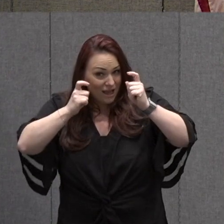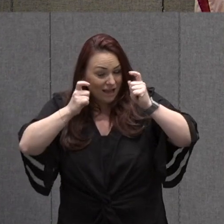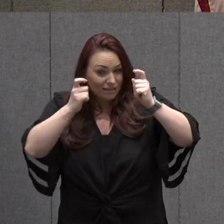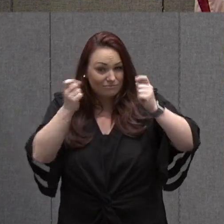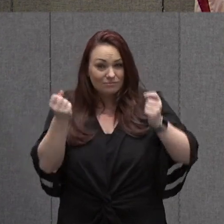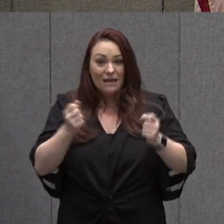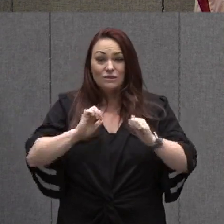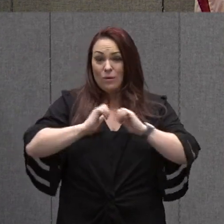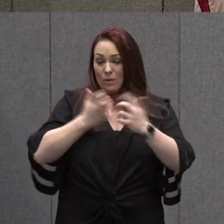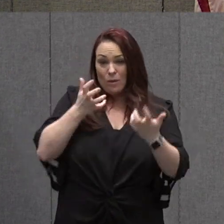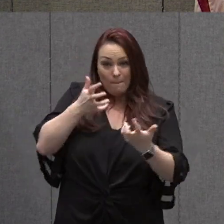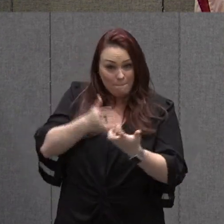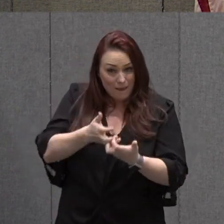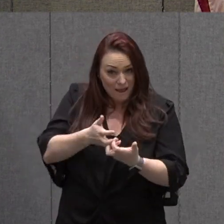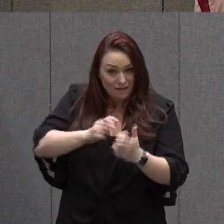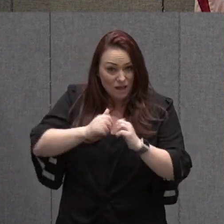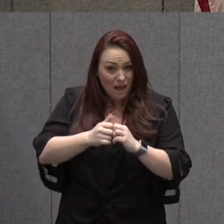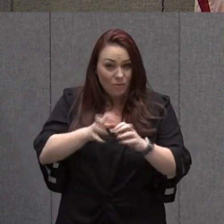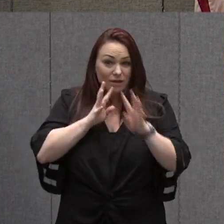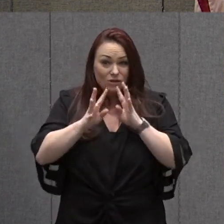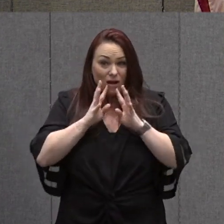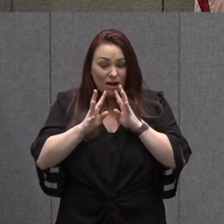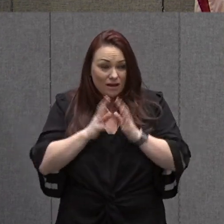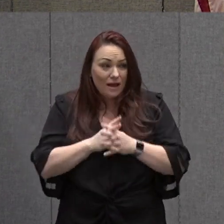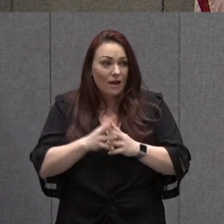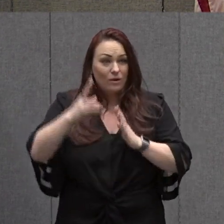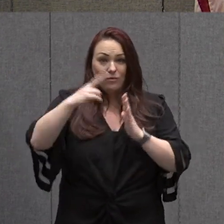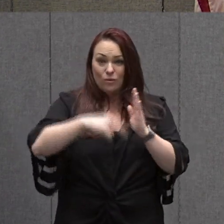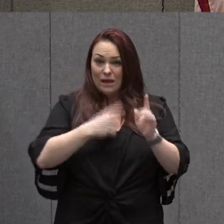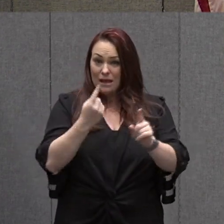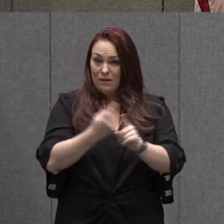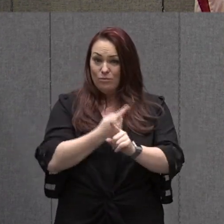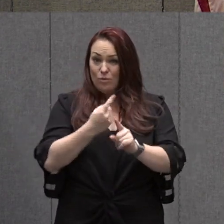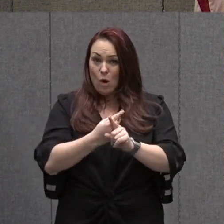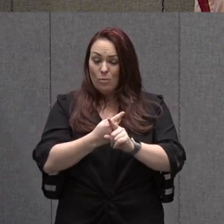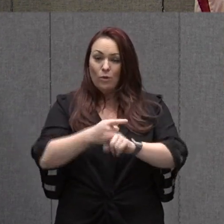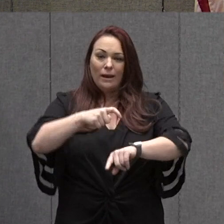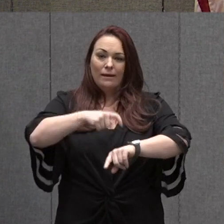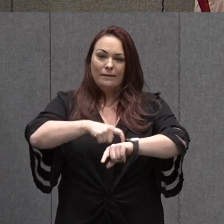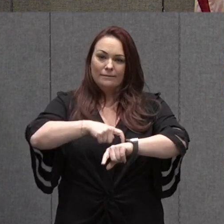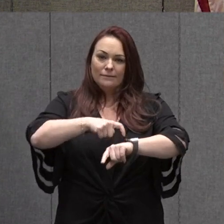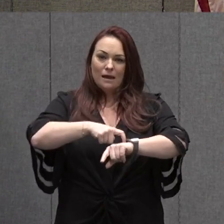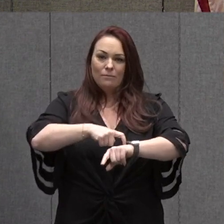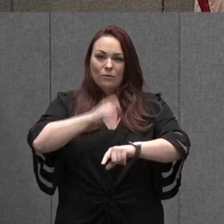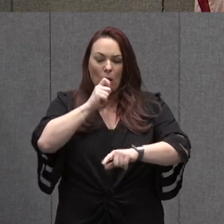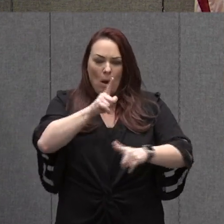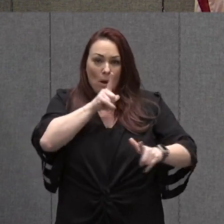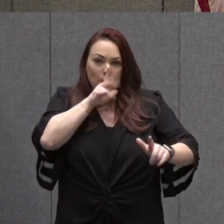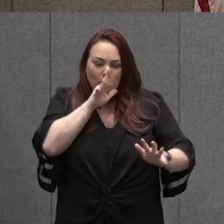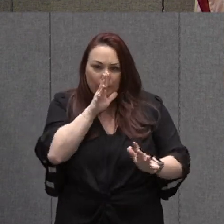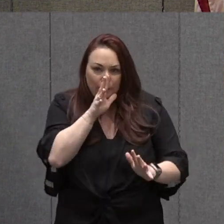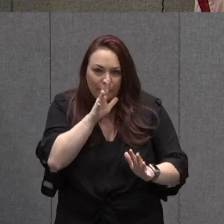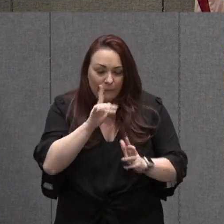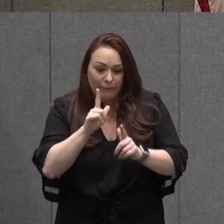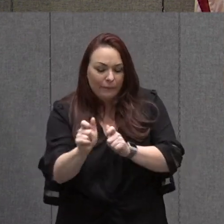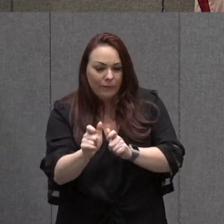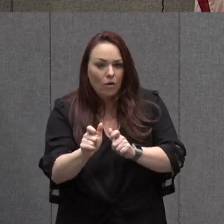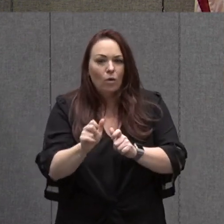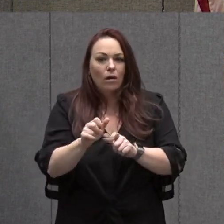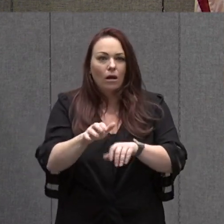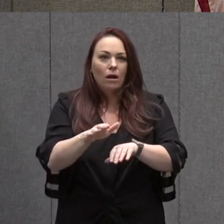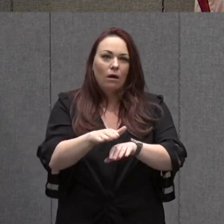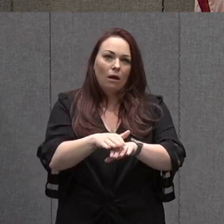the way we talk. And it means that we read at an appropriate rate. We don't read too fast, and we don't read